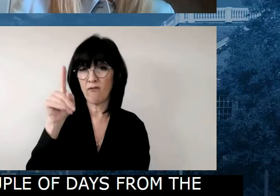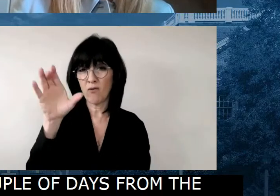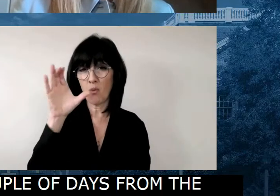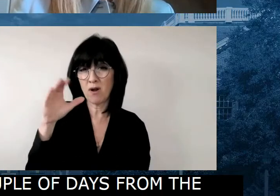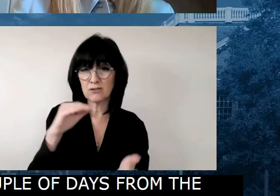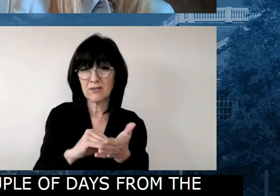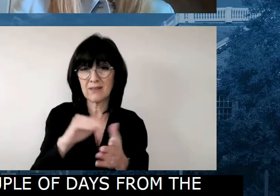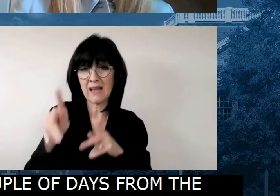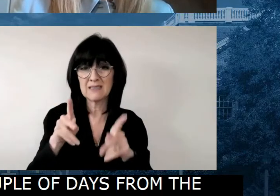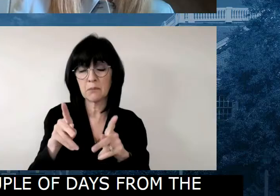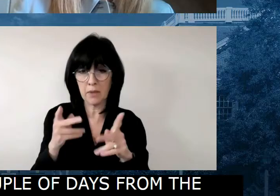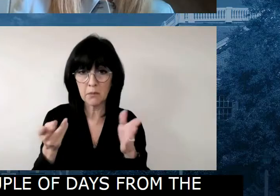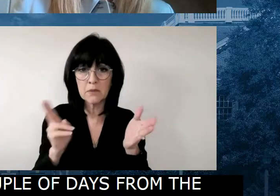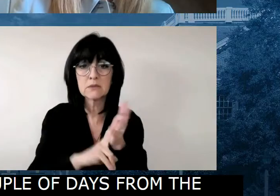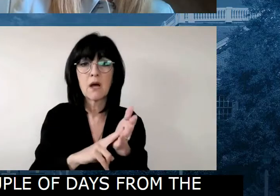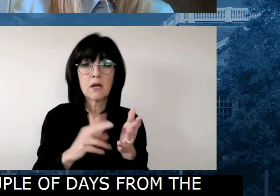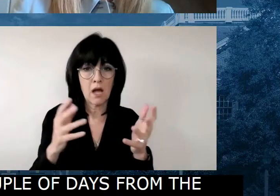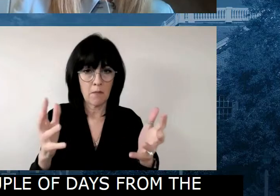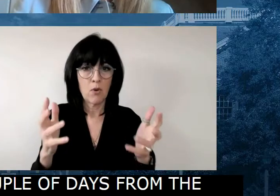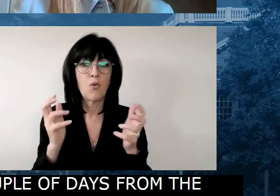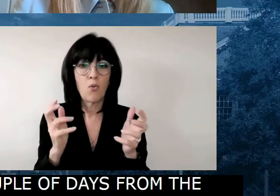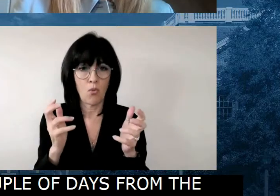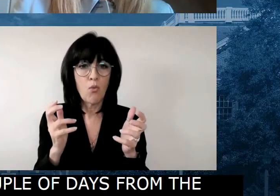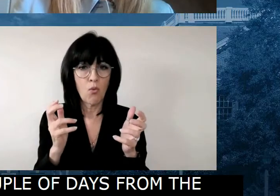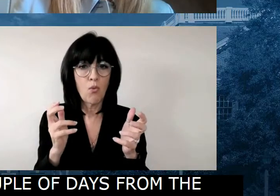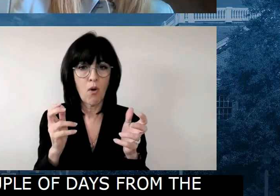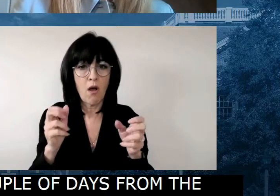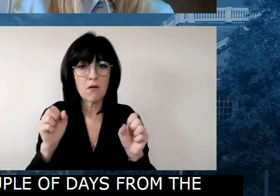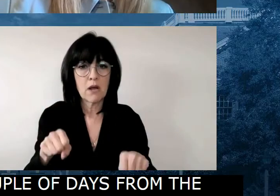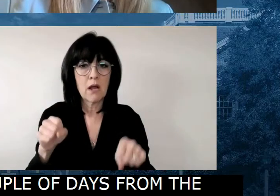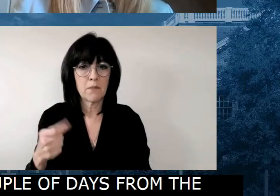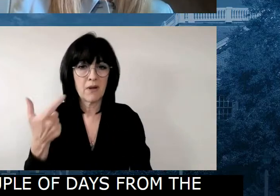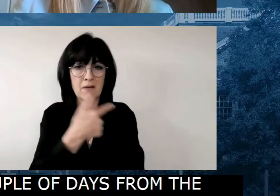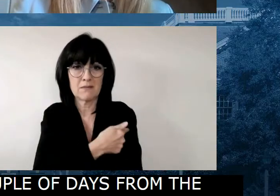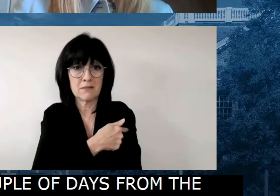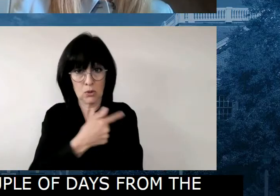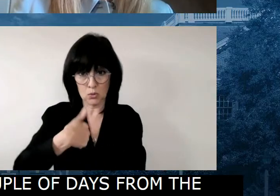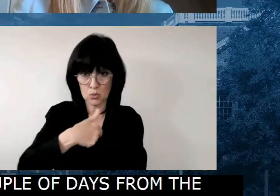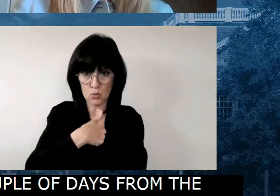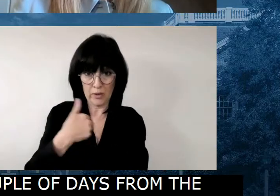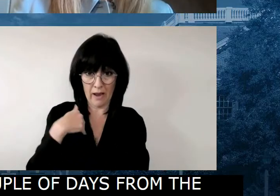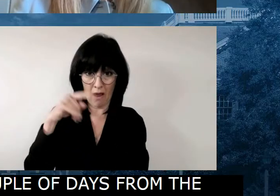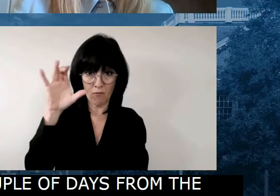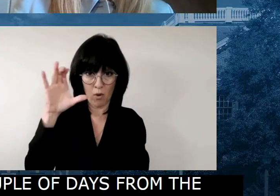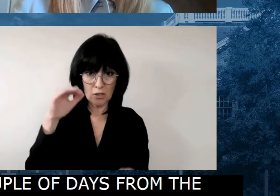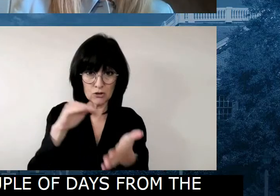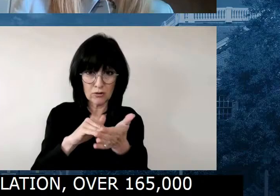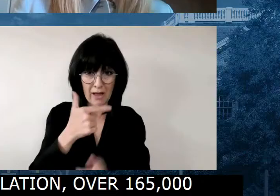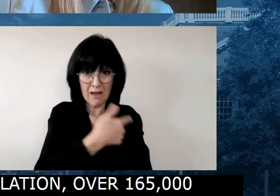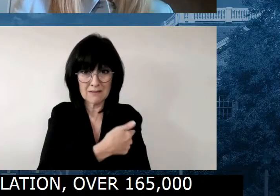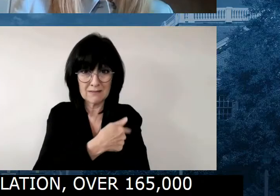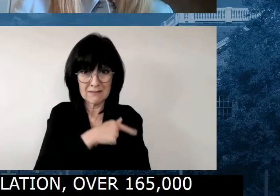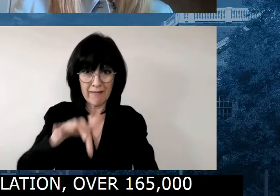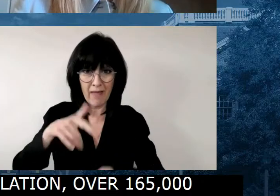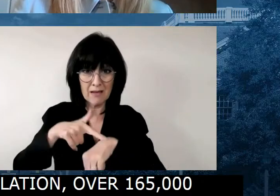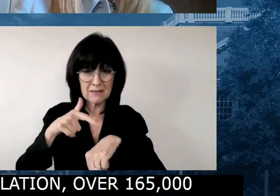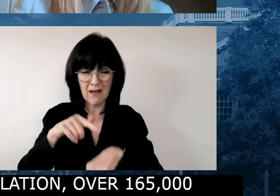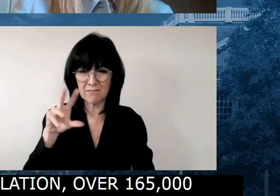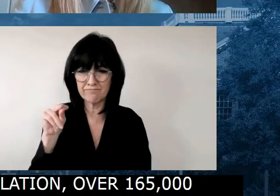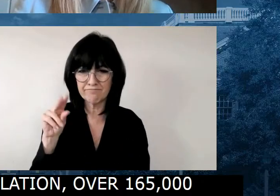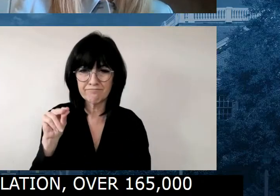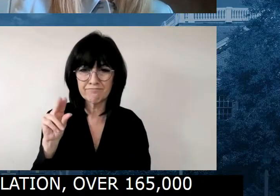an indication, and we didn't have anywhere near the number of vaccines to accommodate that. And so though, as we move